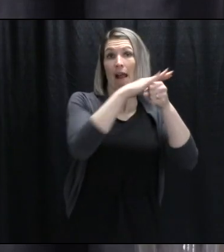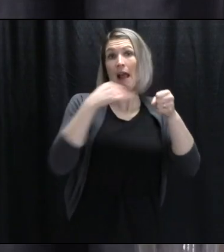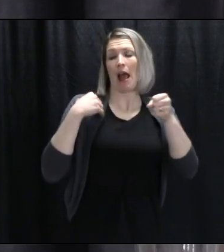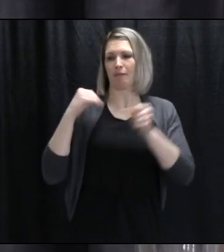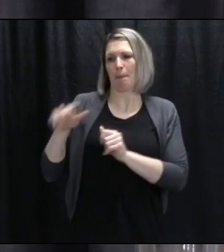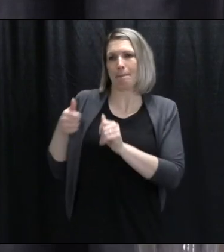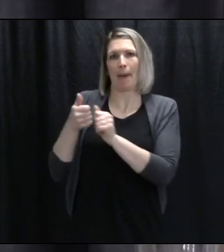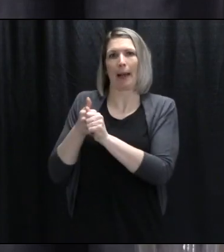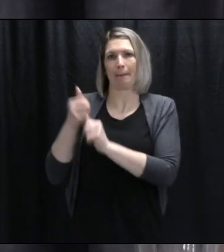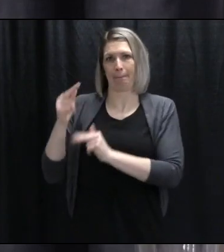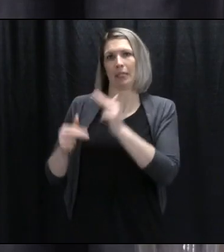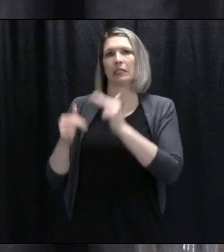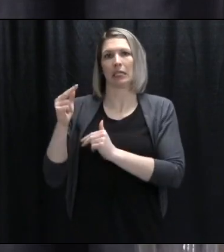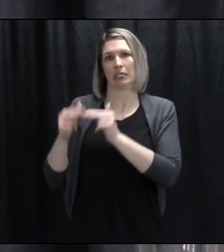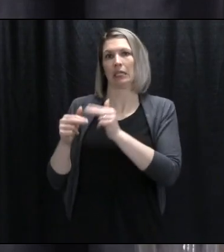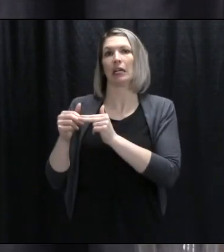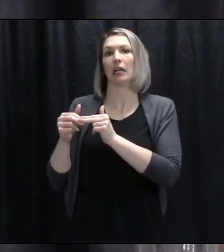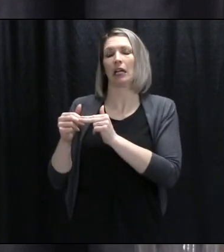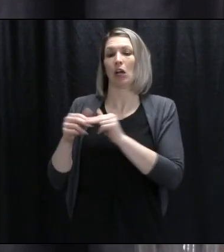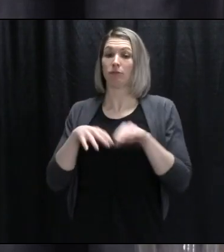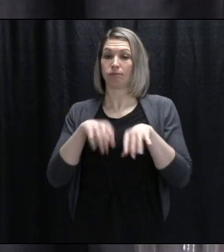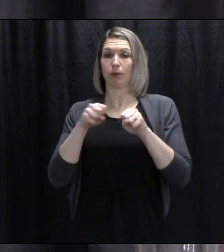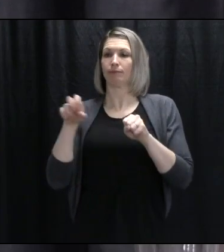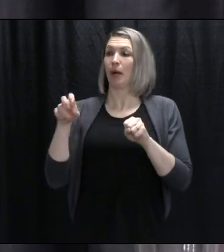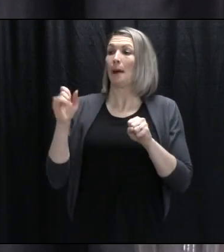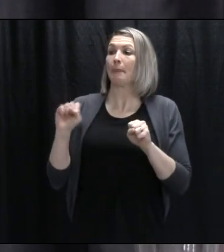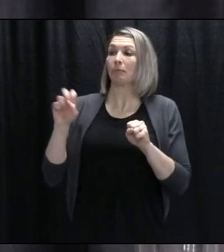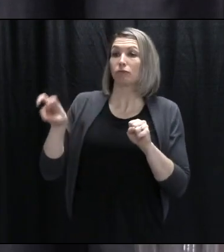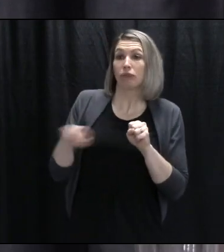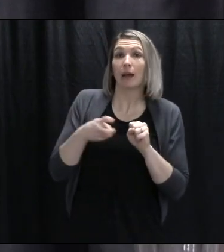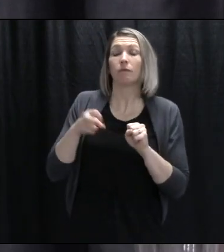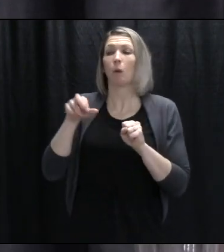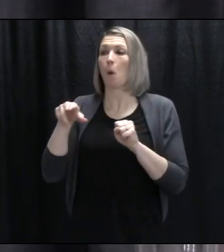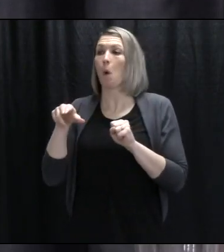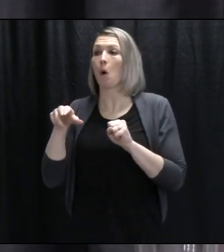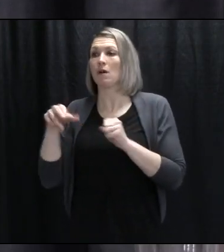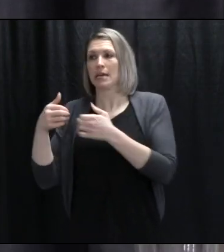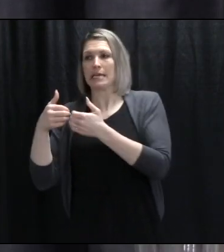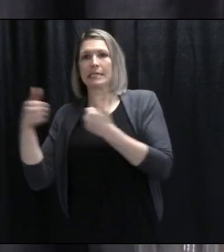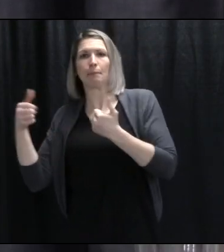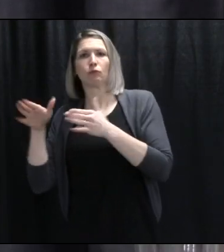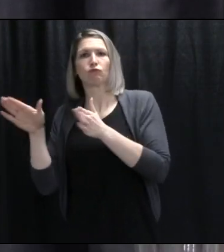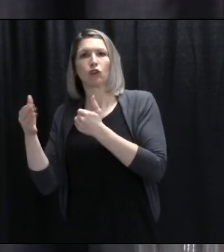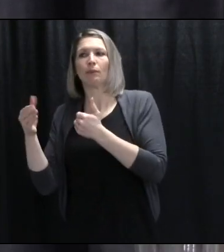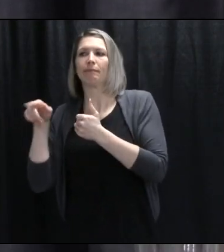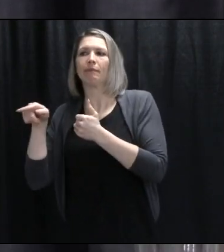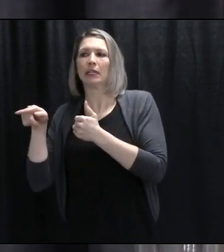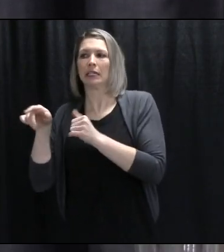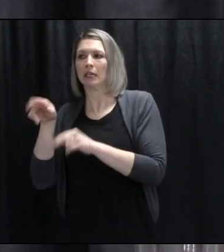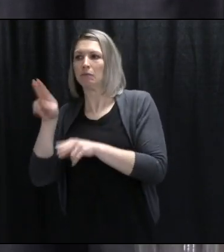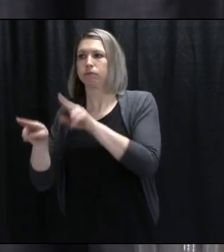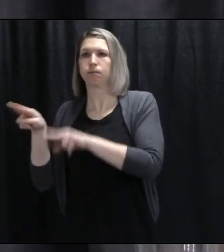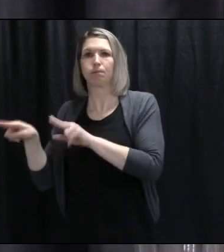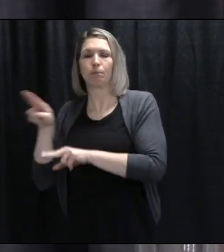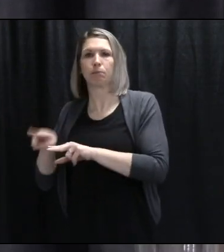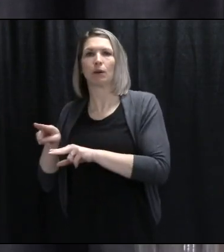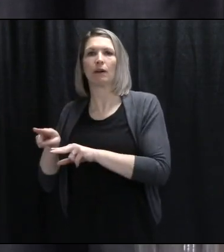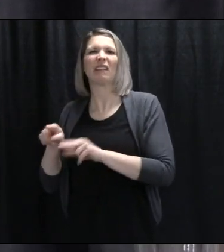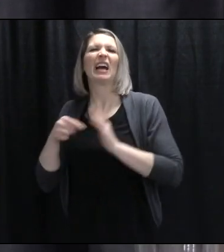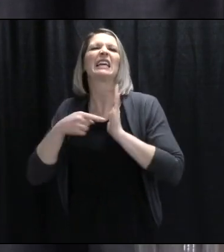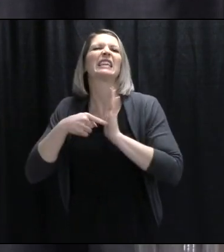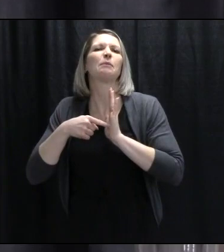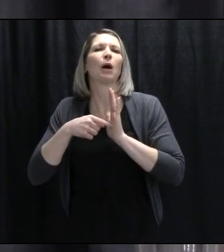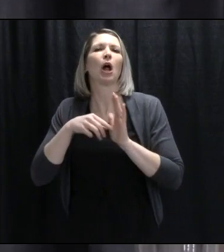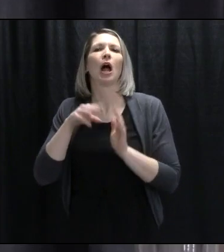with COVID patients. And they've been chosen for a variety of reasons, particular for their facilities. So for example, in